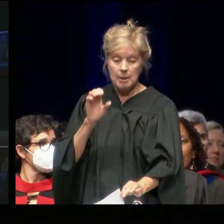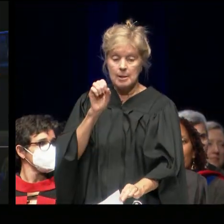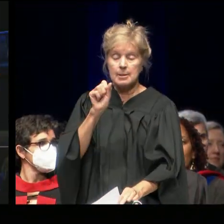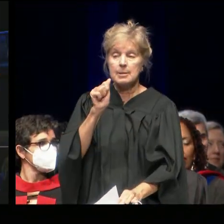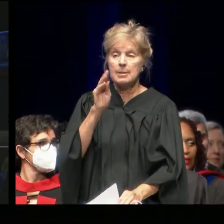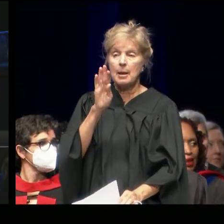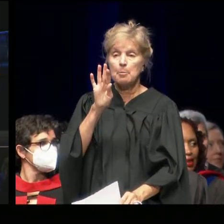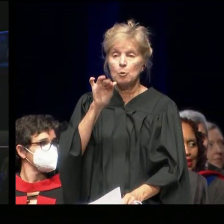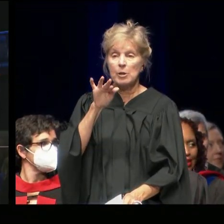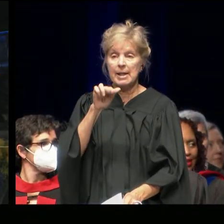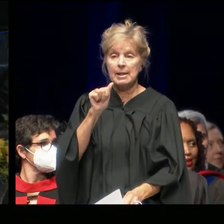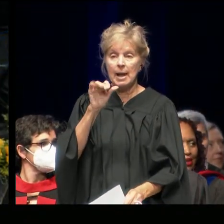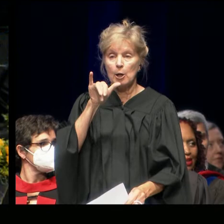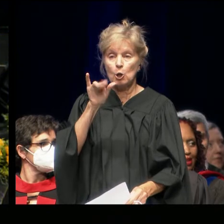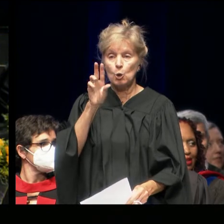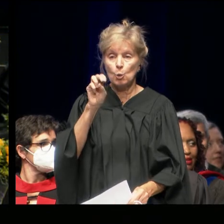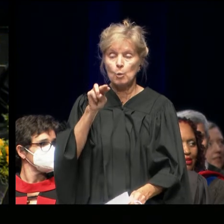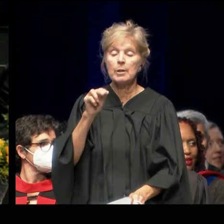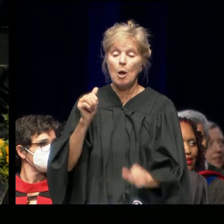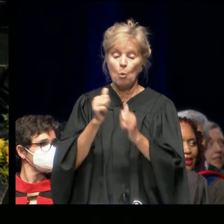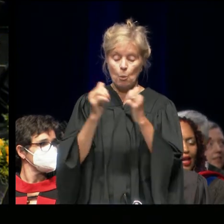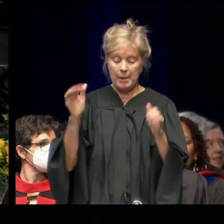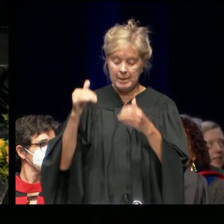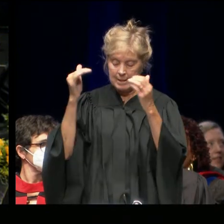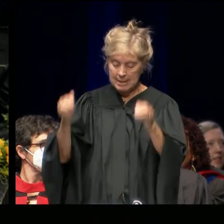Sabrina Young, with distinction.